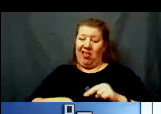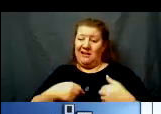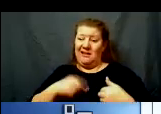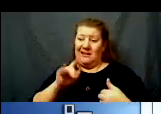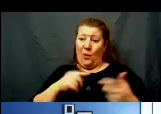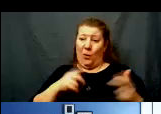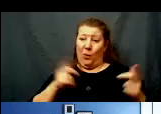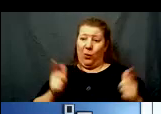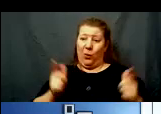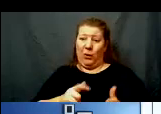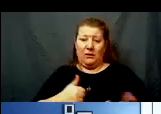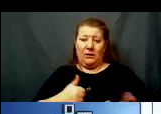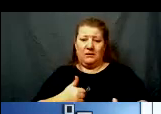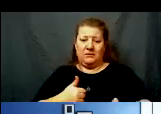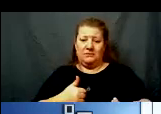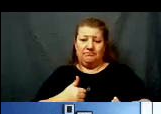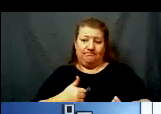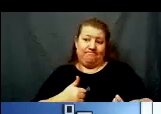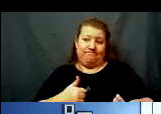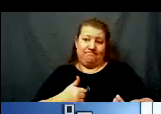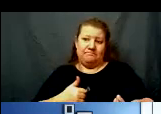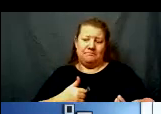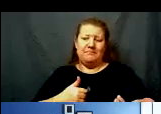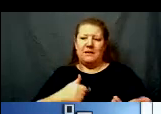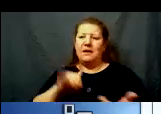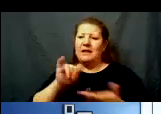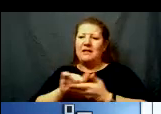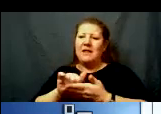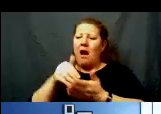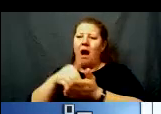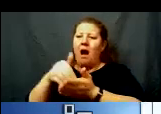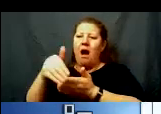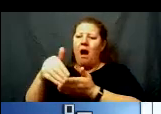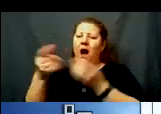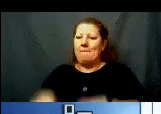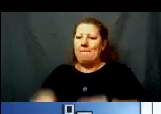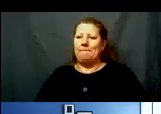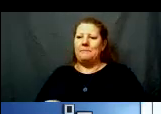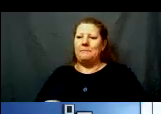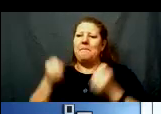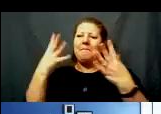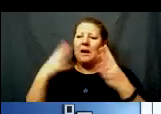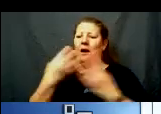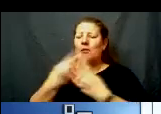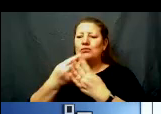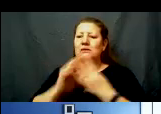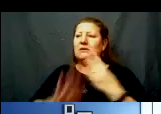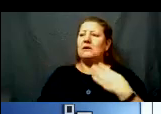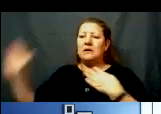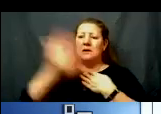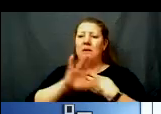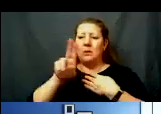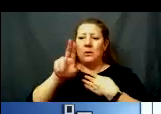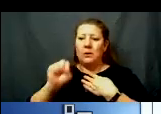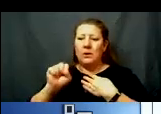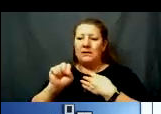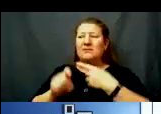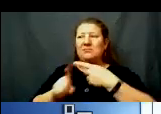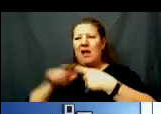is an enormously common problem across prisons in the United States and elsewhere.